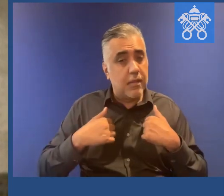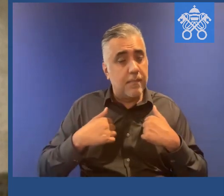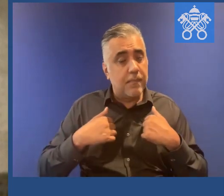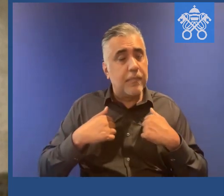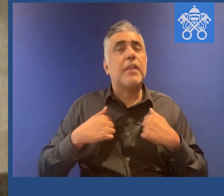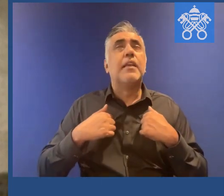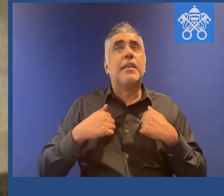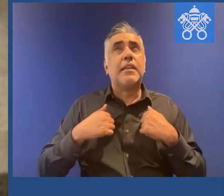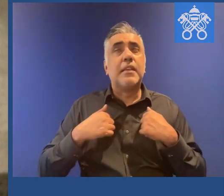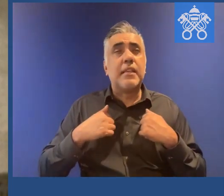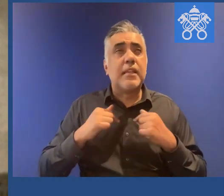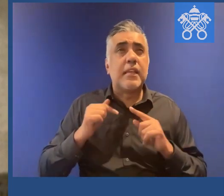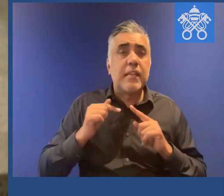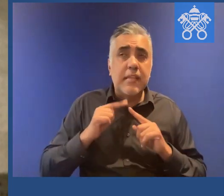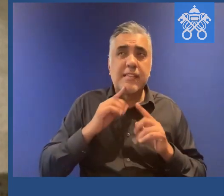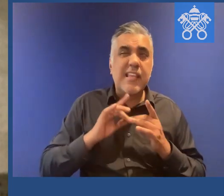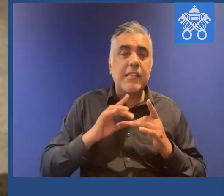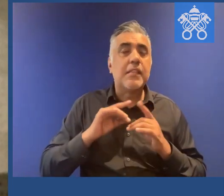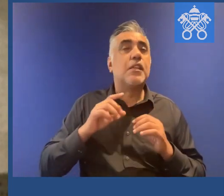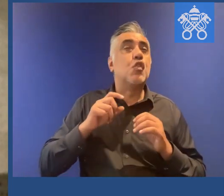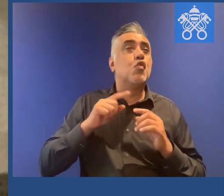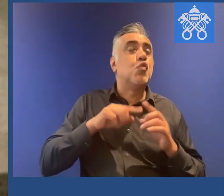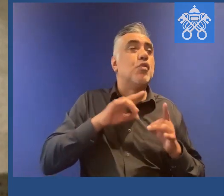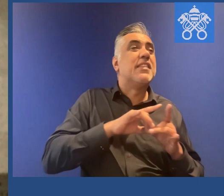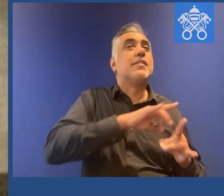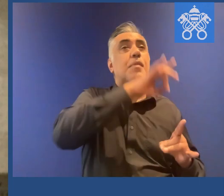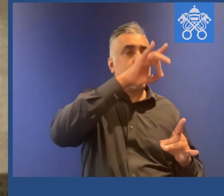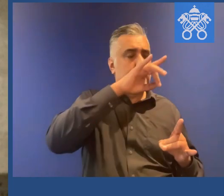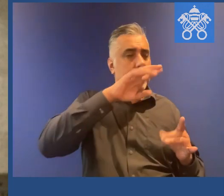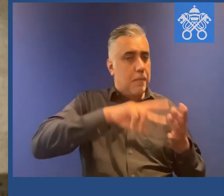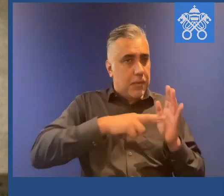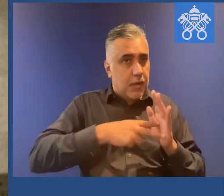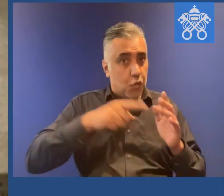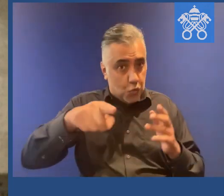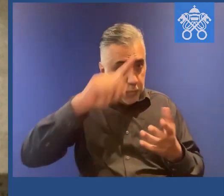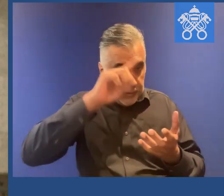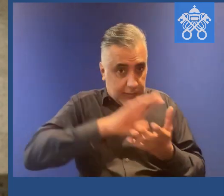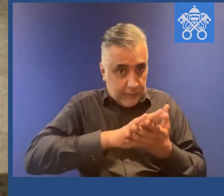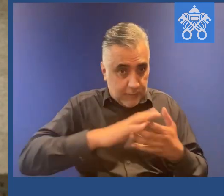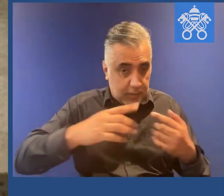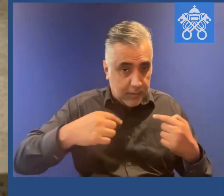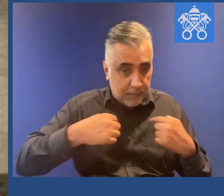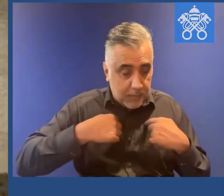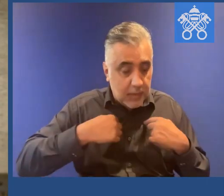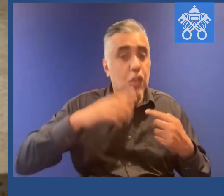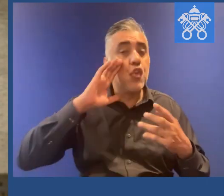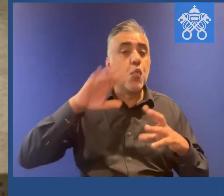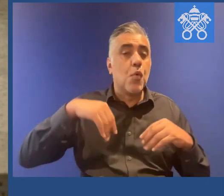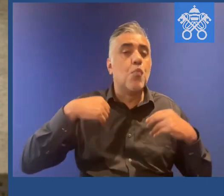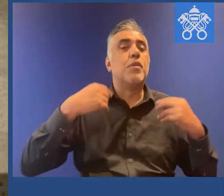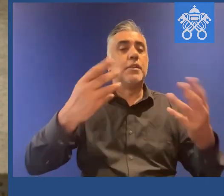He said this in reference to the Spirit that those who came to believe in him were to